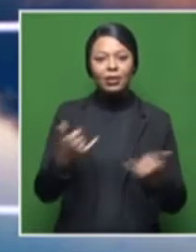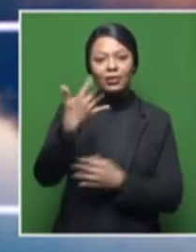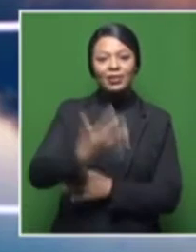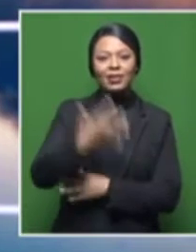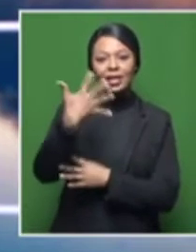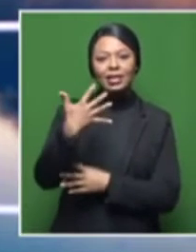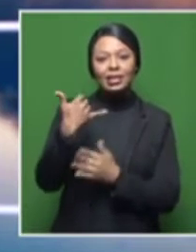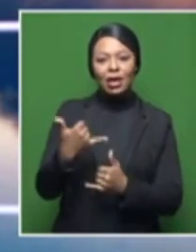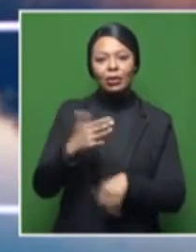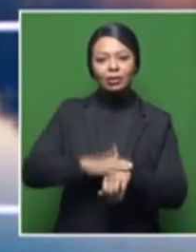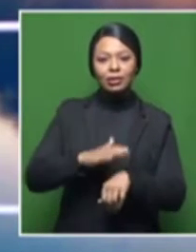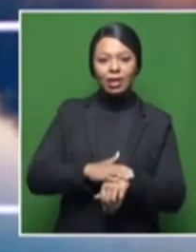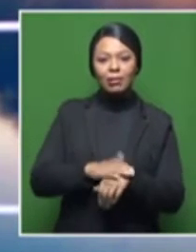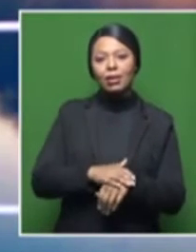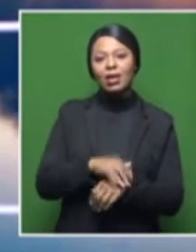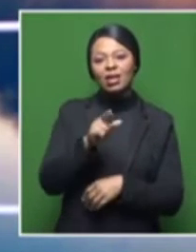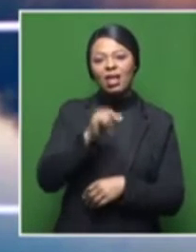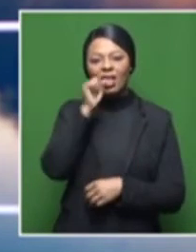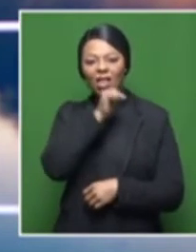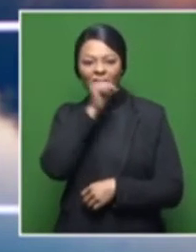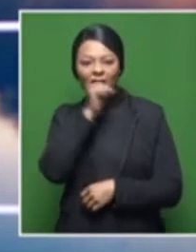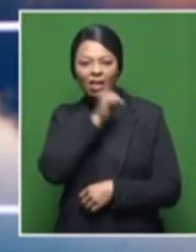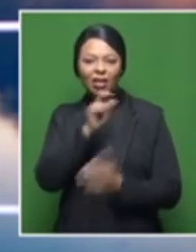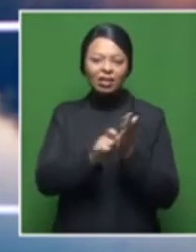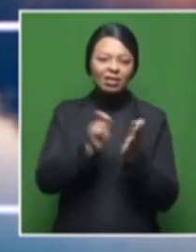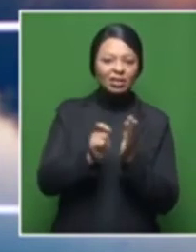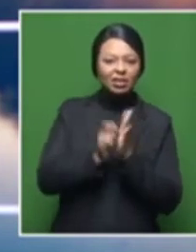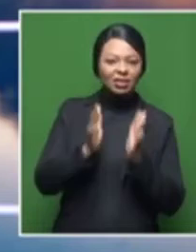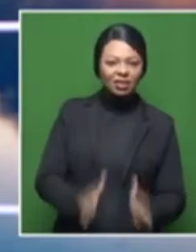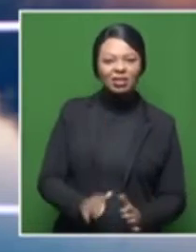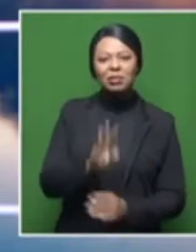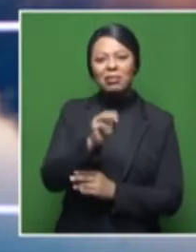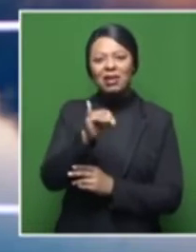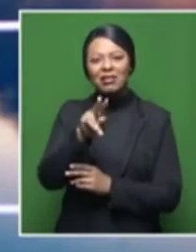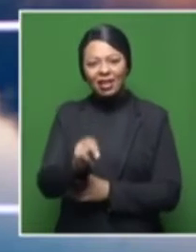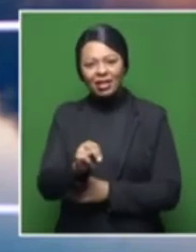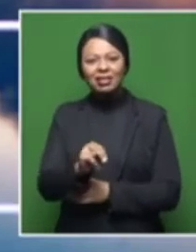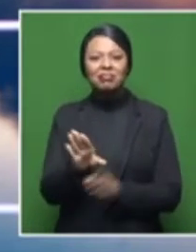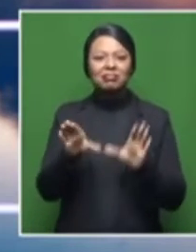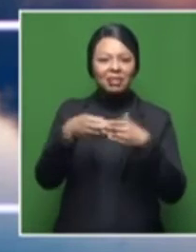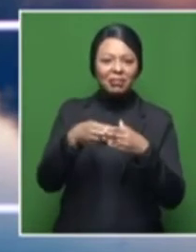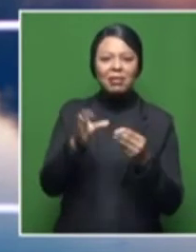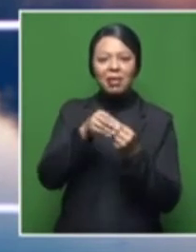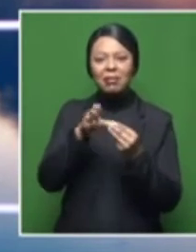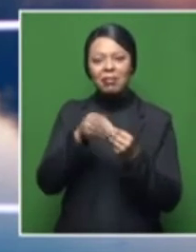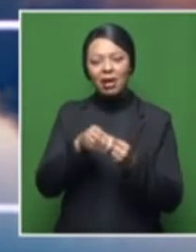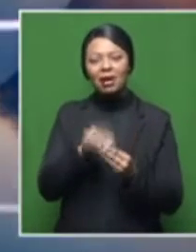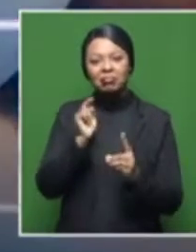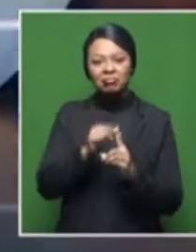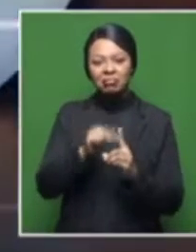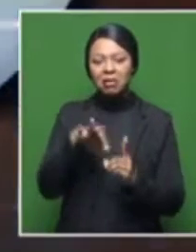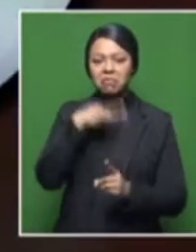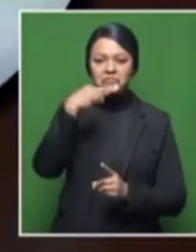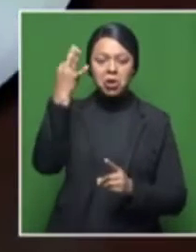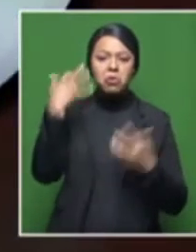season, Afropop singer, songwriter, drama, composer, the Muffinz Bandmember and king of the melodies, Kekelingo delivers the best